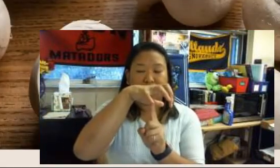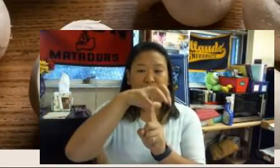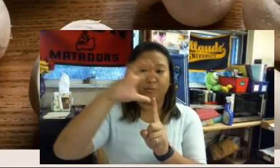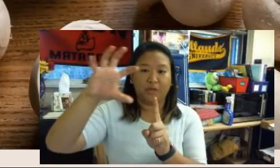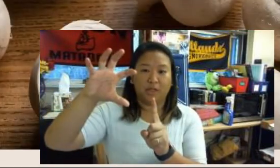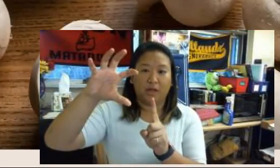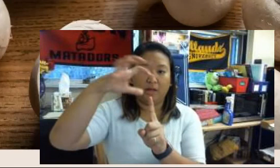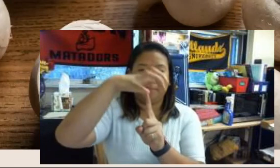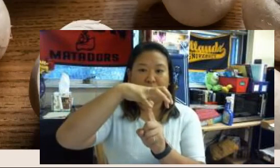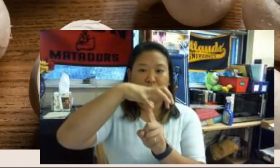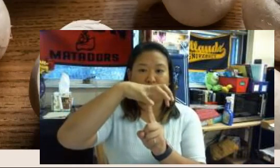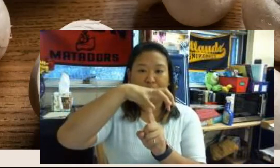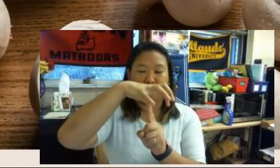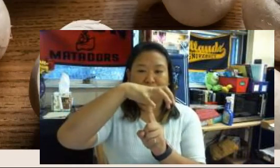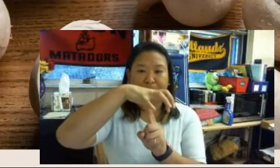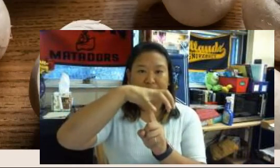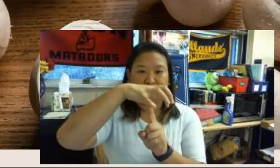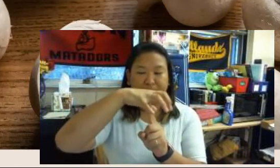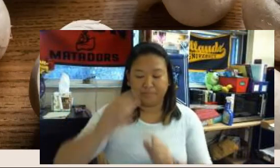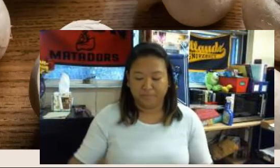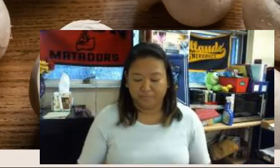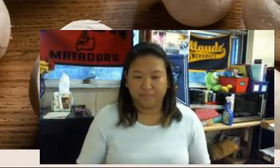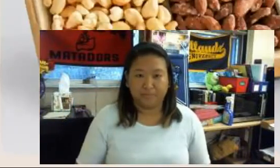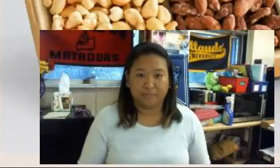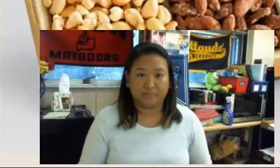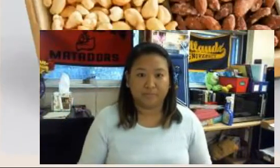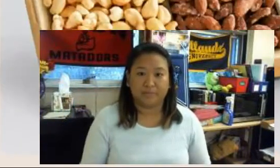Mushroom, with a claw, mushroom.